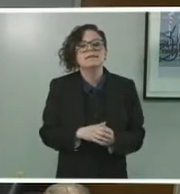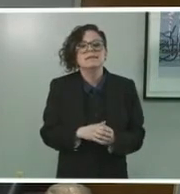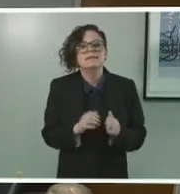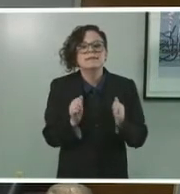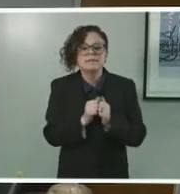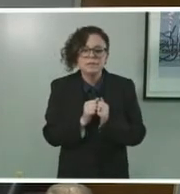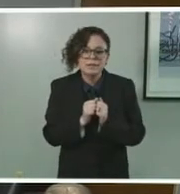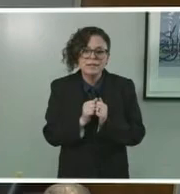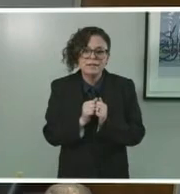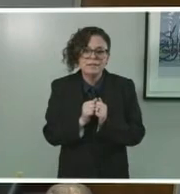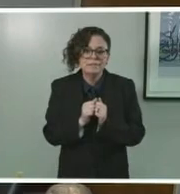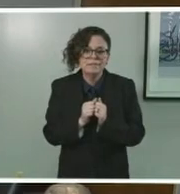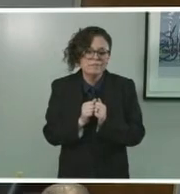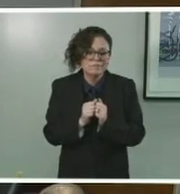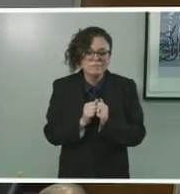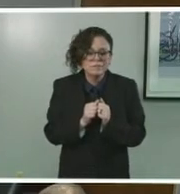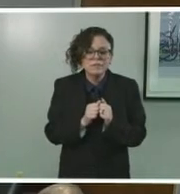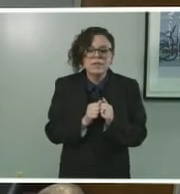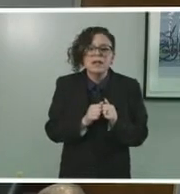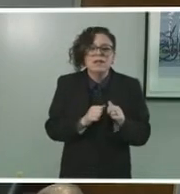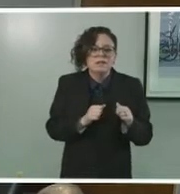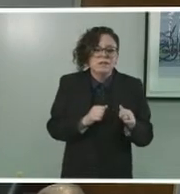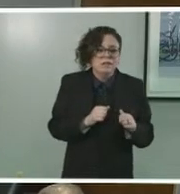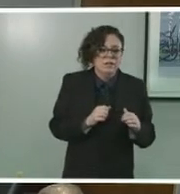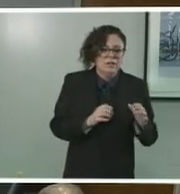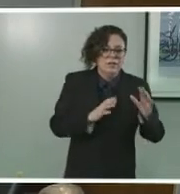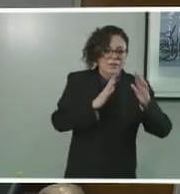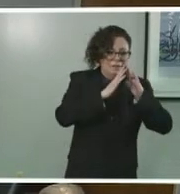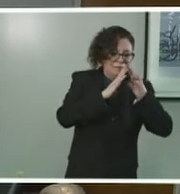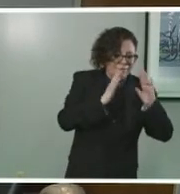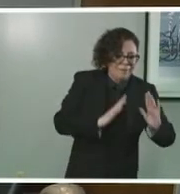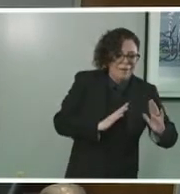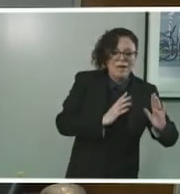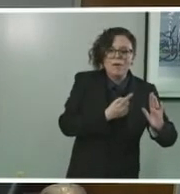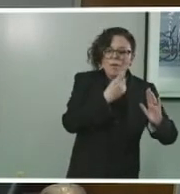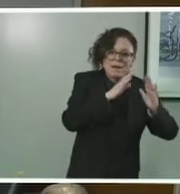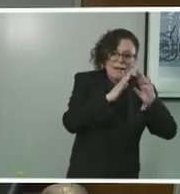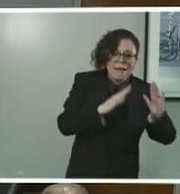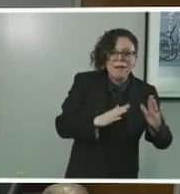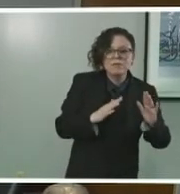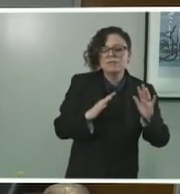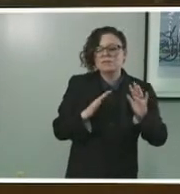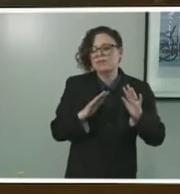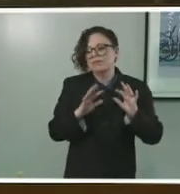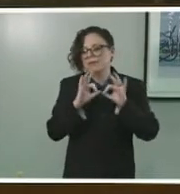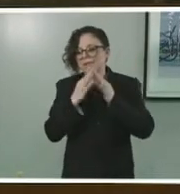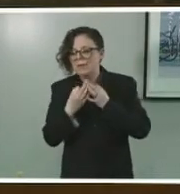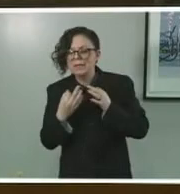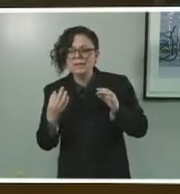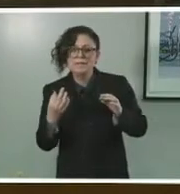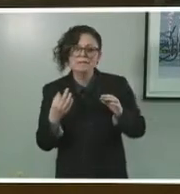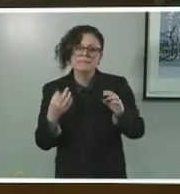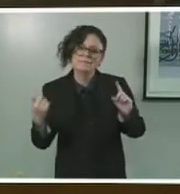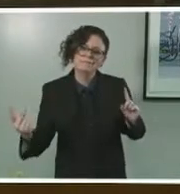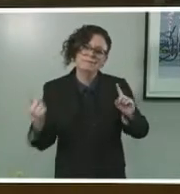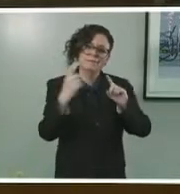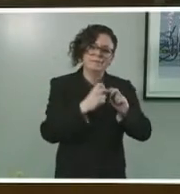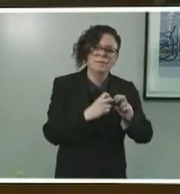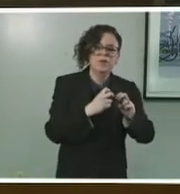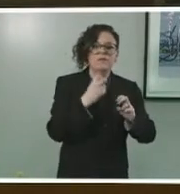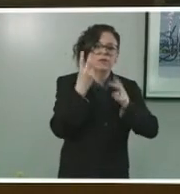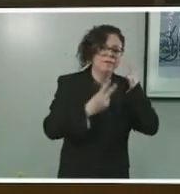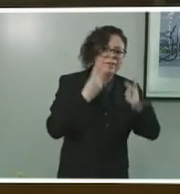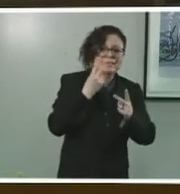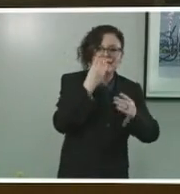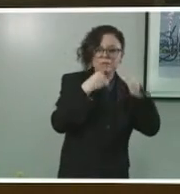the single households and the family, coming over for dinner, that's going to be